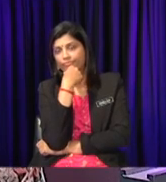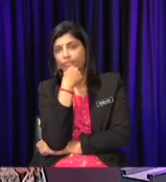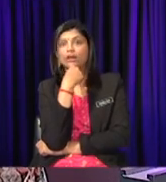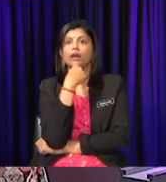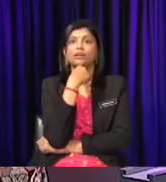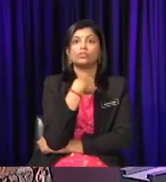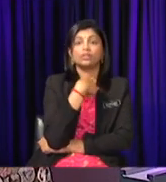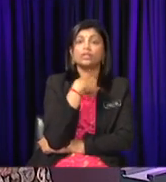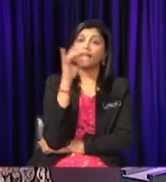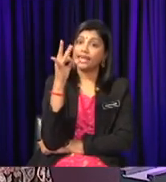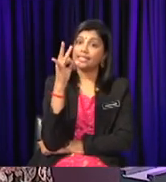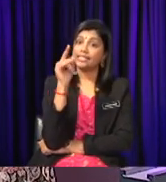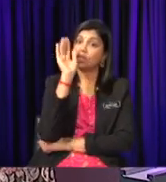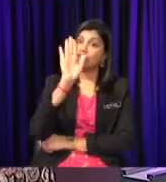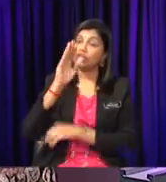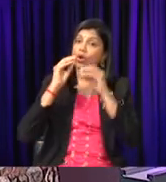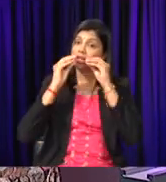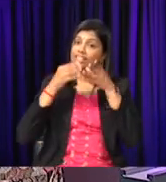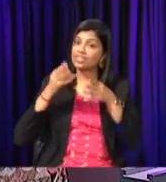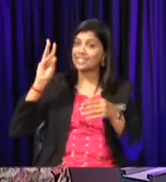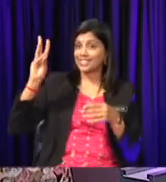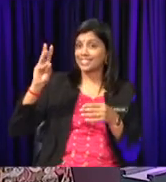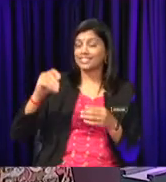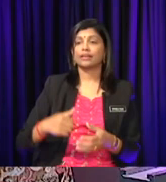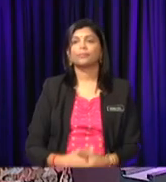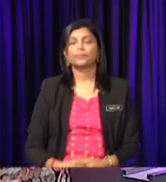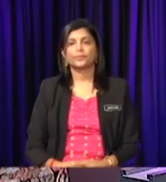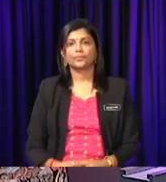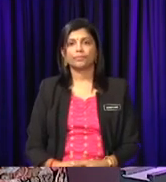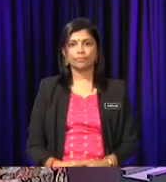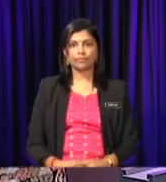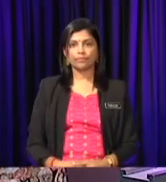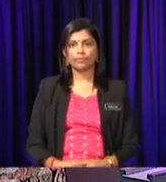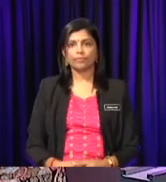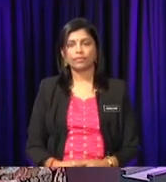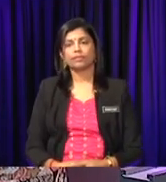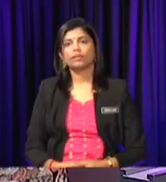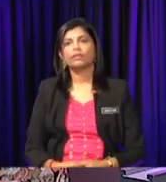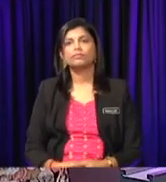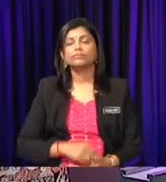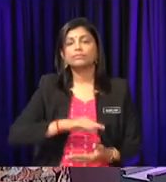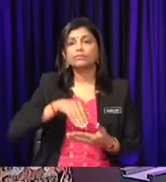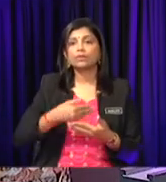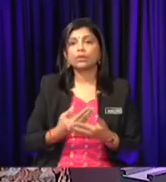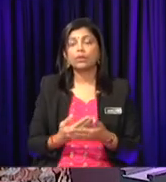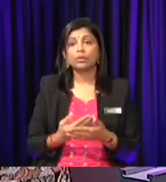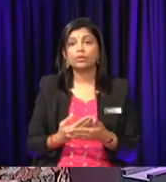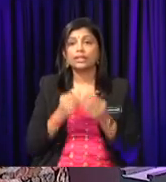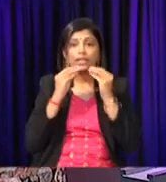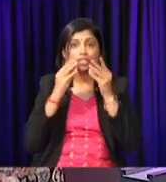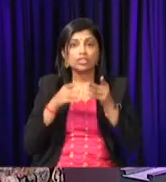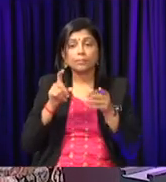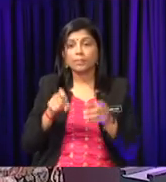the Exam Syndicate, Lembaga Peperiksaan, and all the interlocutor must follow exactly what's